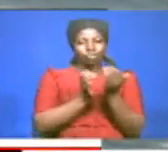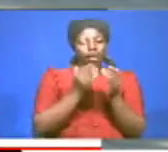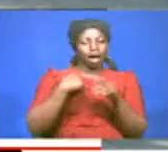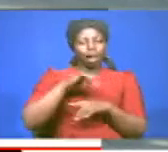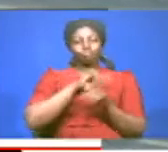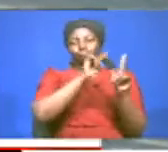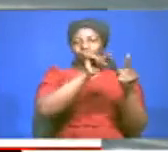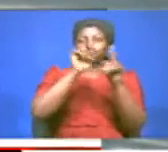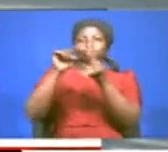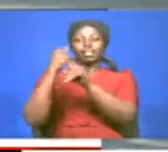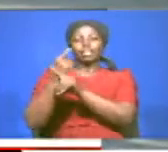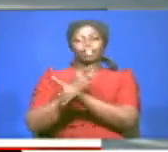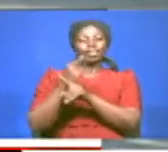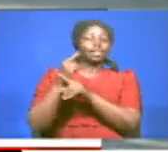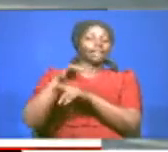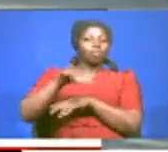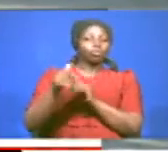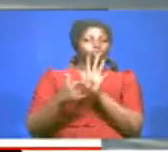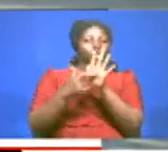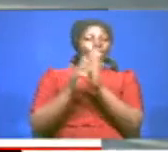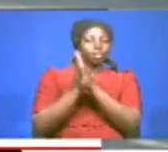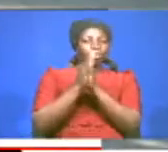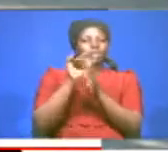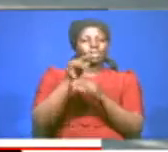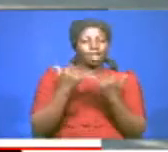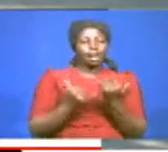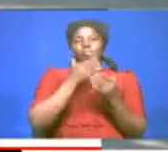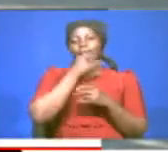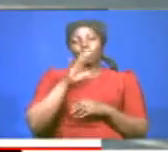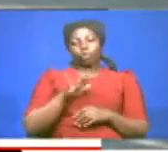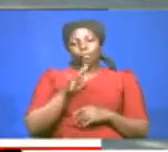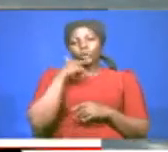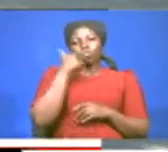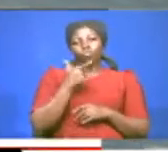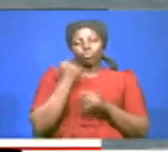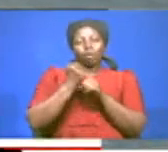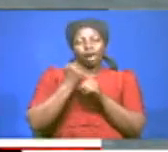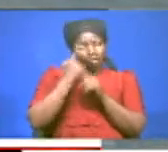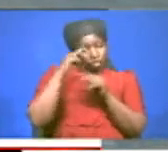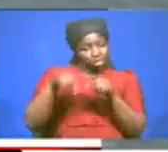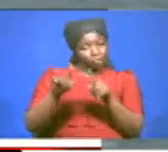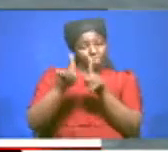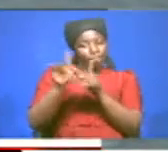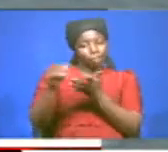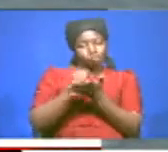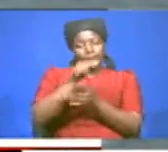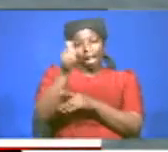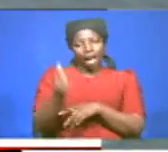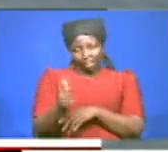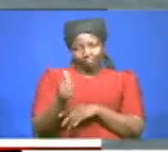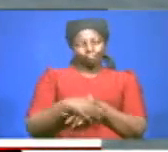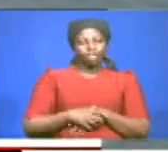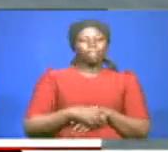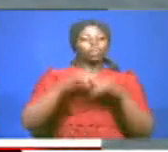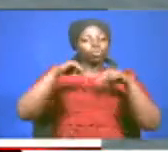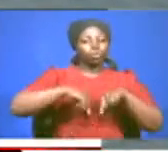feature the stories of these young men and women who not only paved for themselves but also created employment for others while at it. Today we